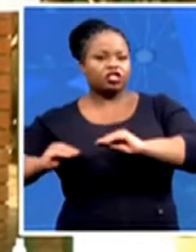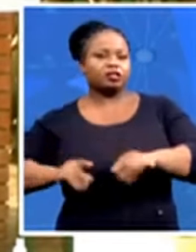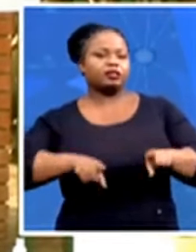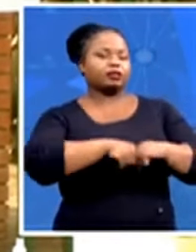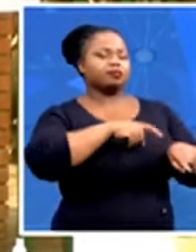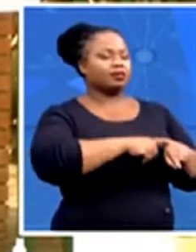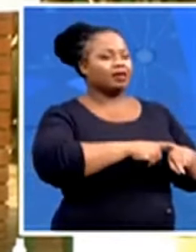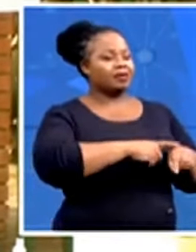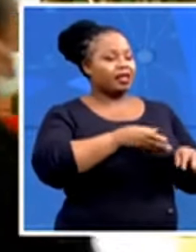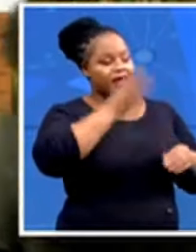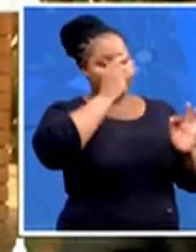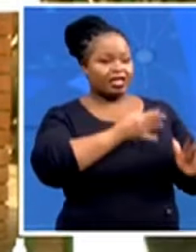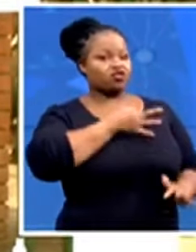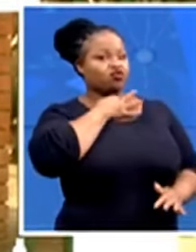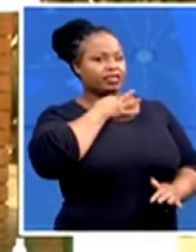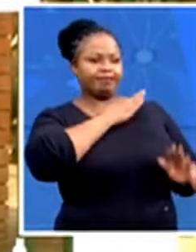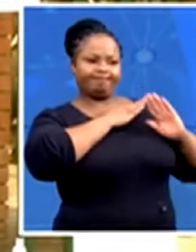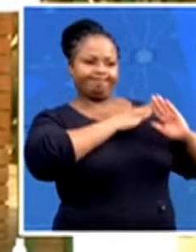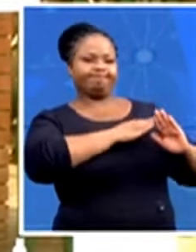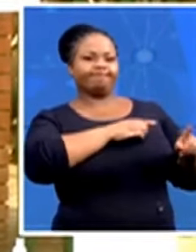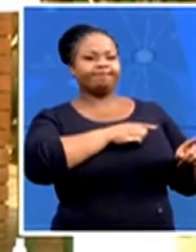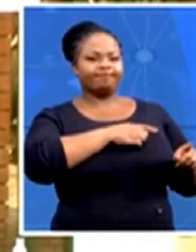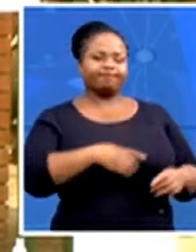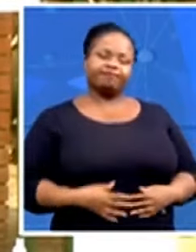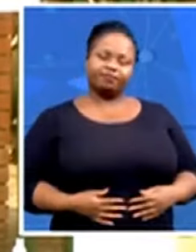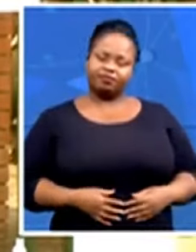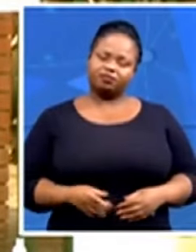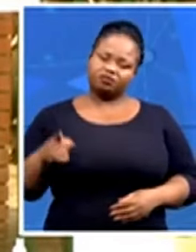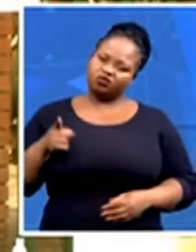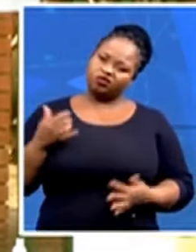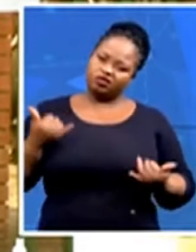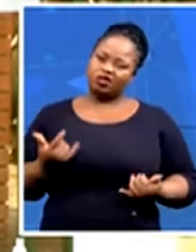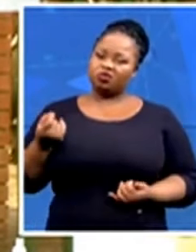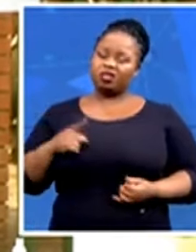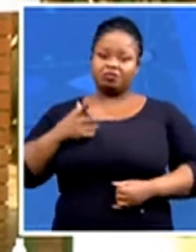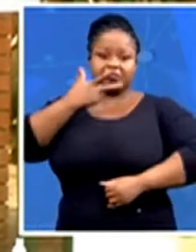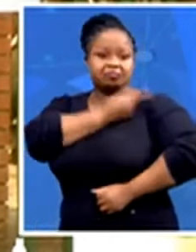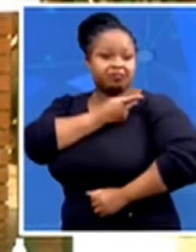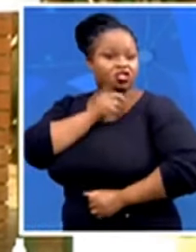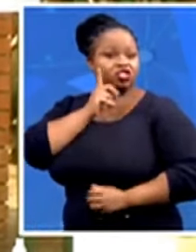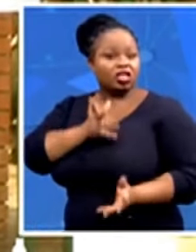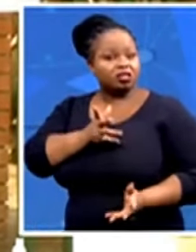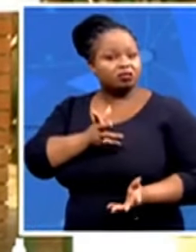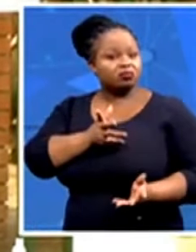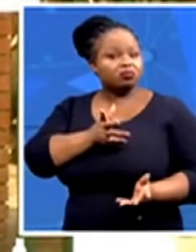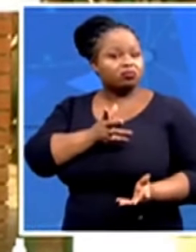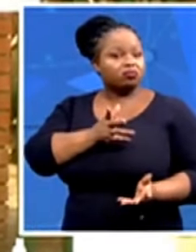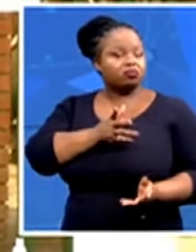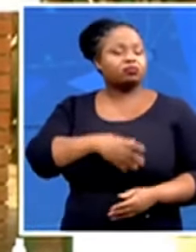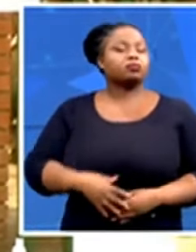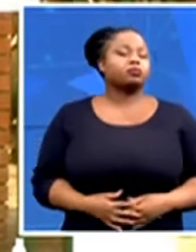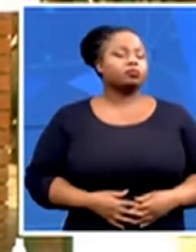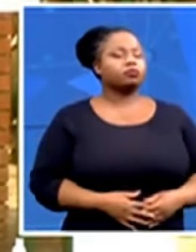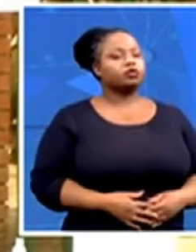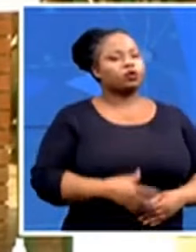risk. Where are you in terms of vaccinating teachers? Our vaccination drive in the provinces